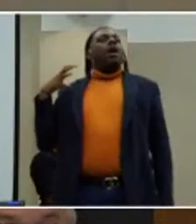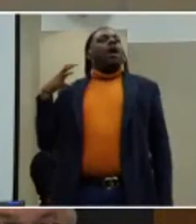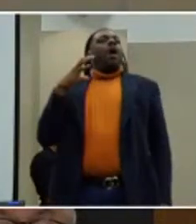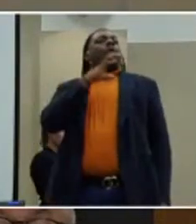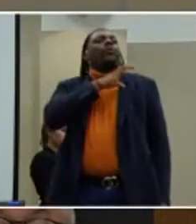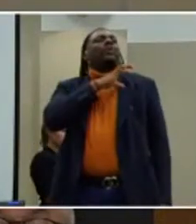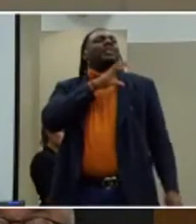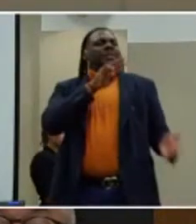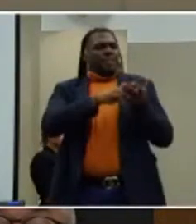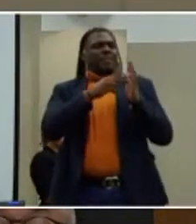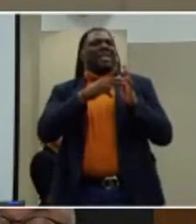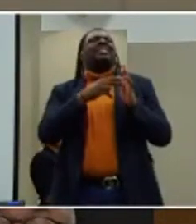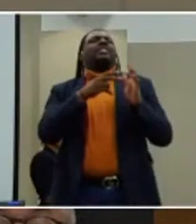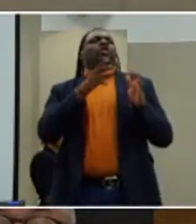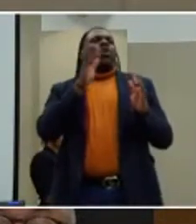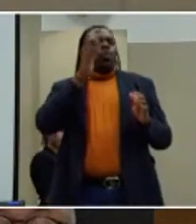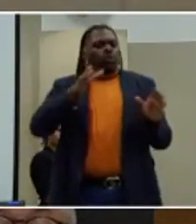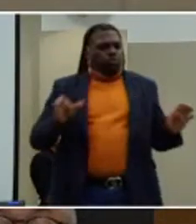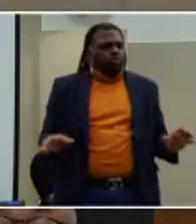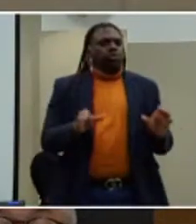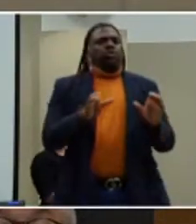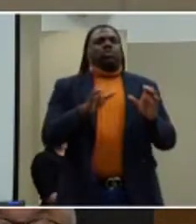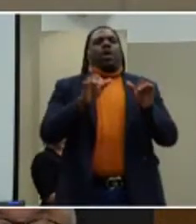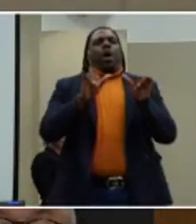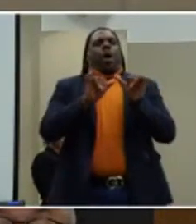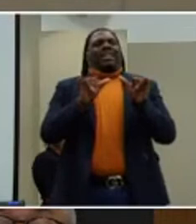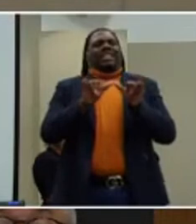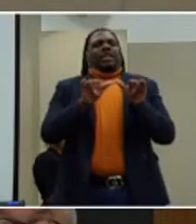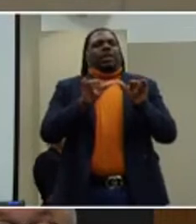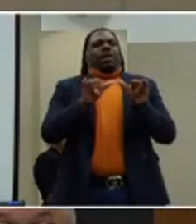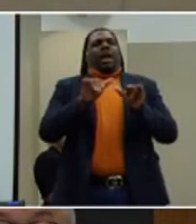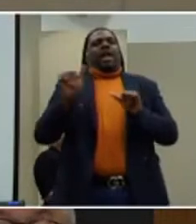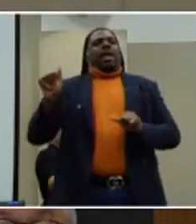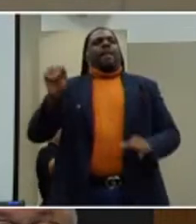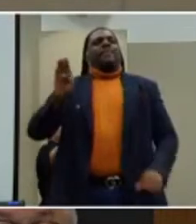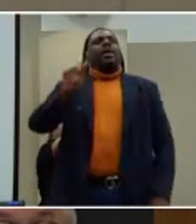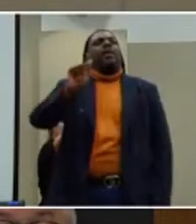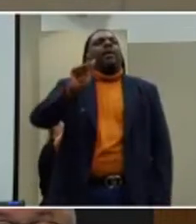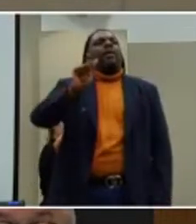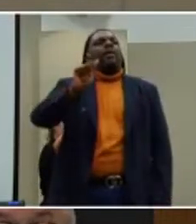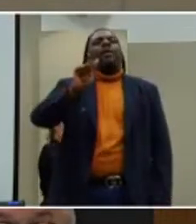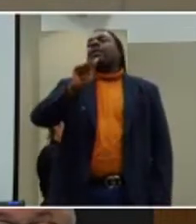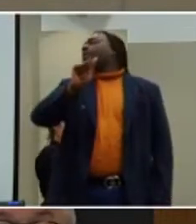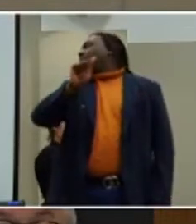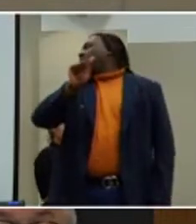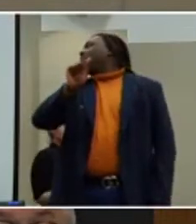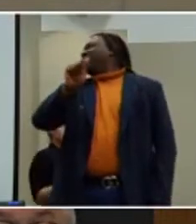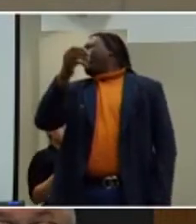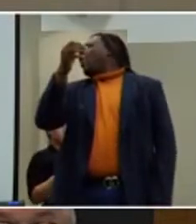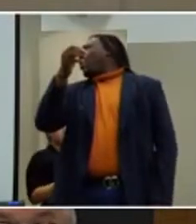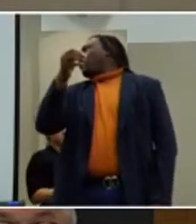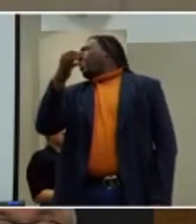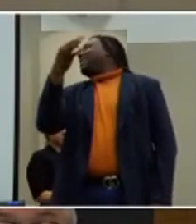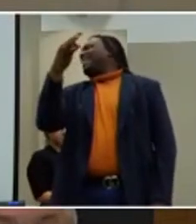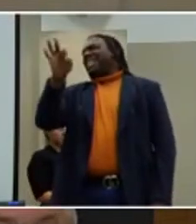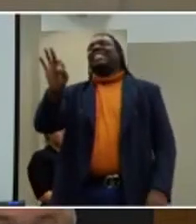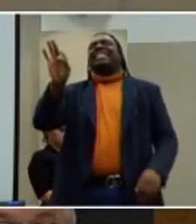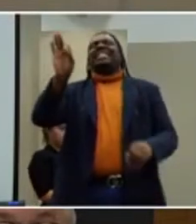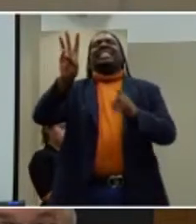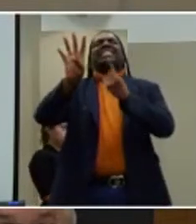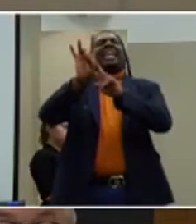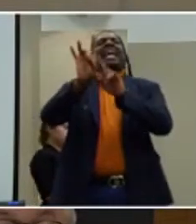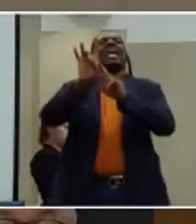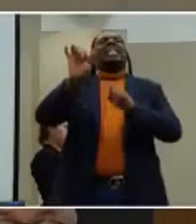Board to enforce Architectural Barriers Act, so ABA, and that was in 1968.